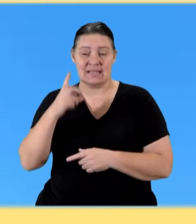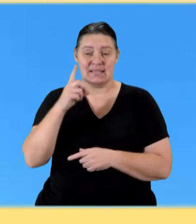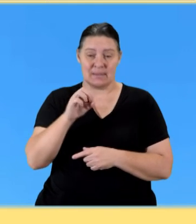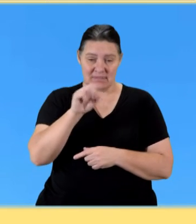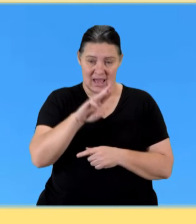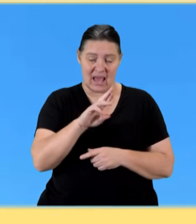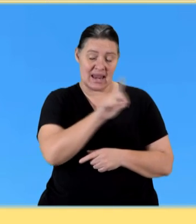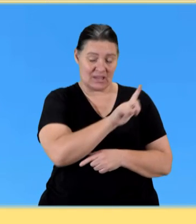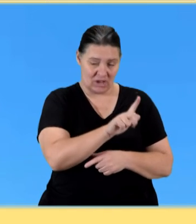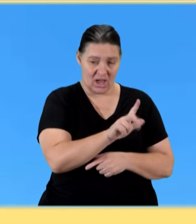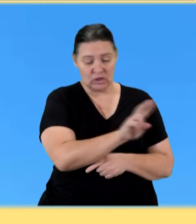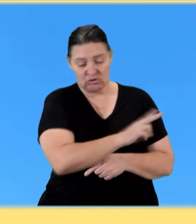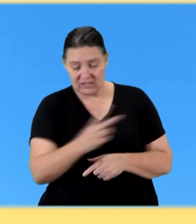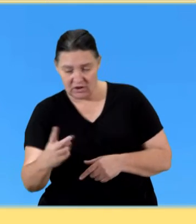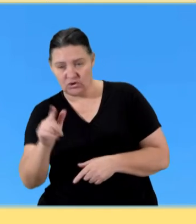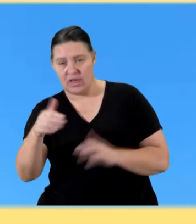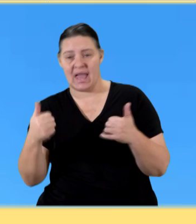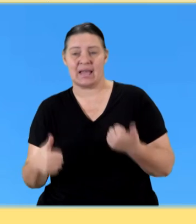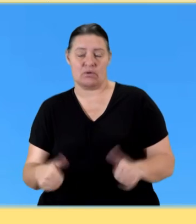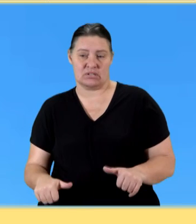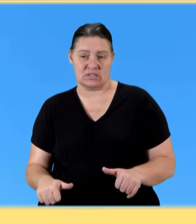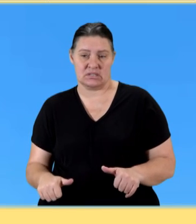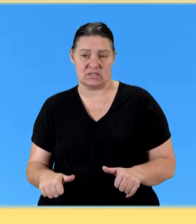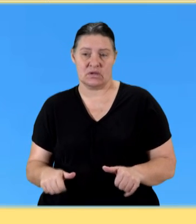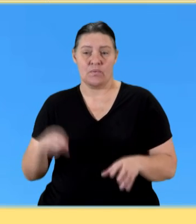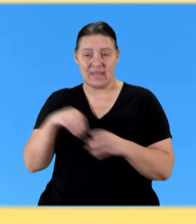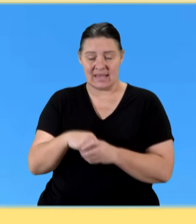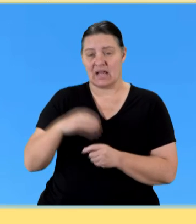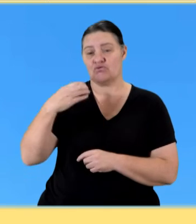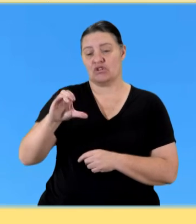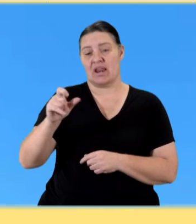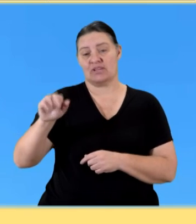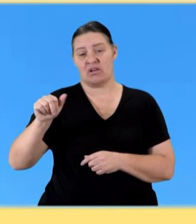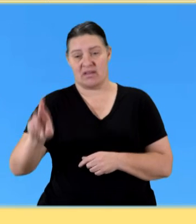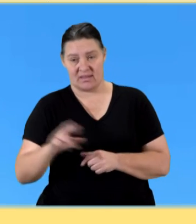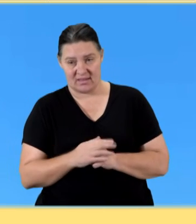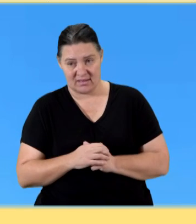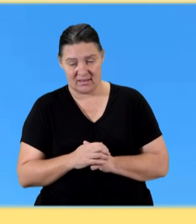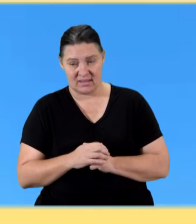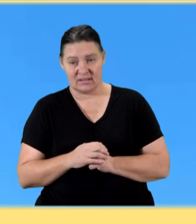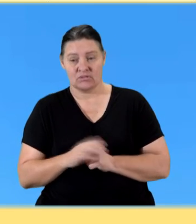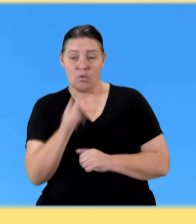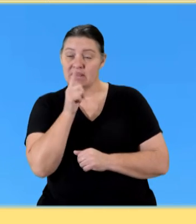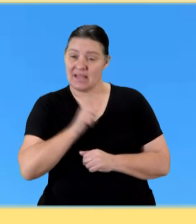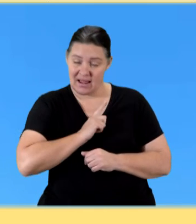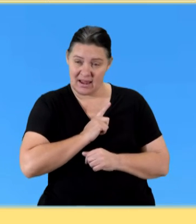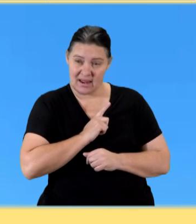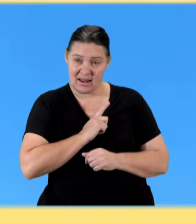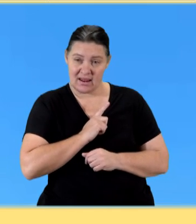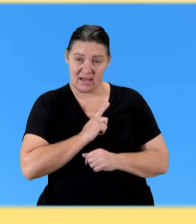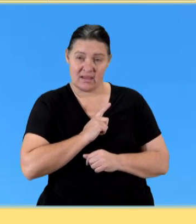ledger is to be transferred to their account in the creditors ledger. So they're telling